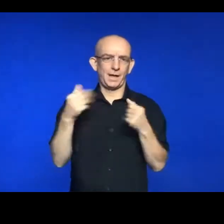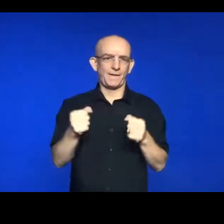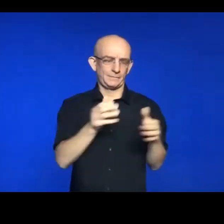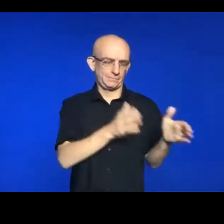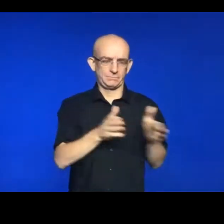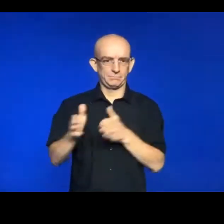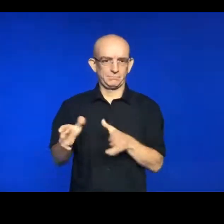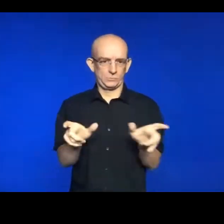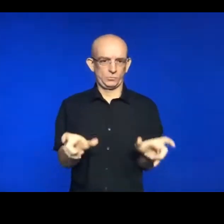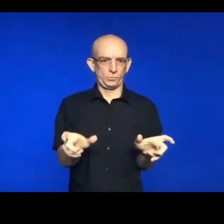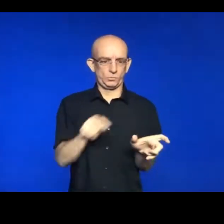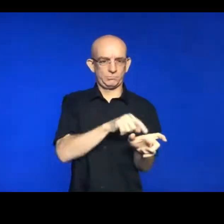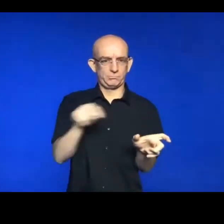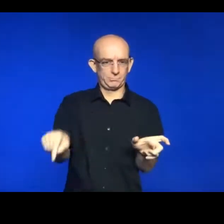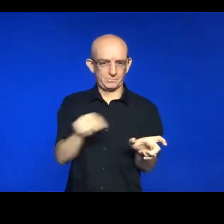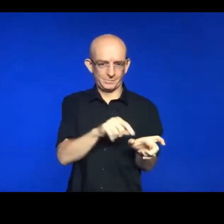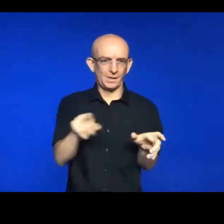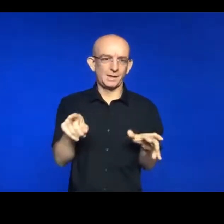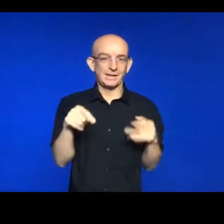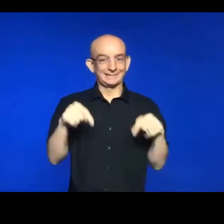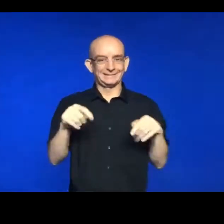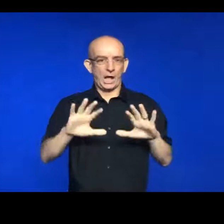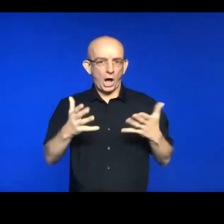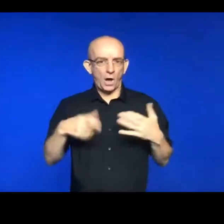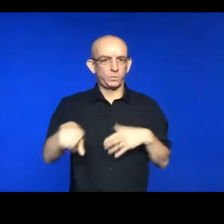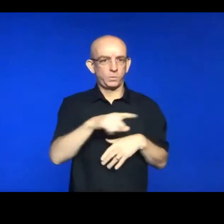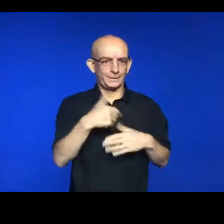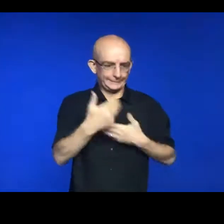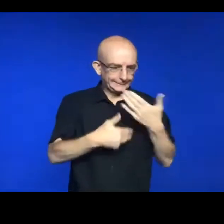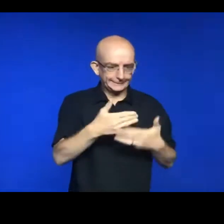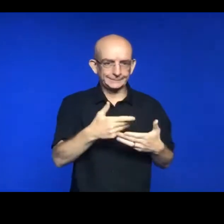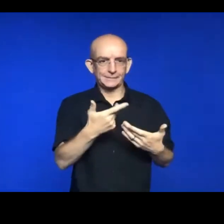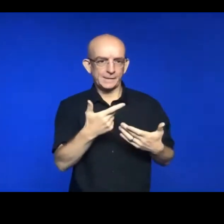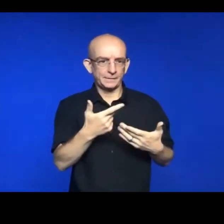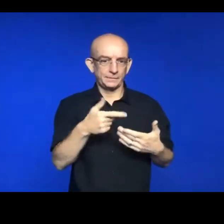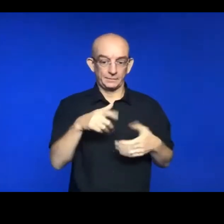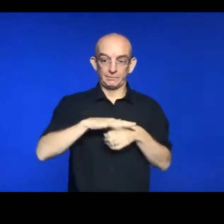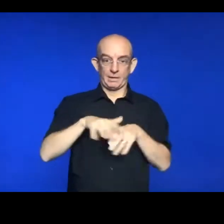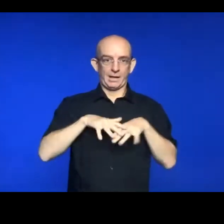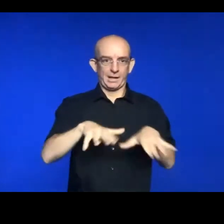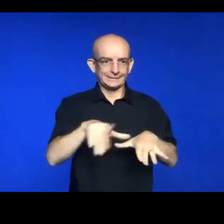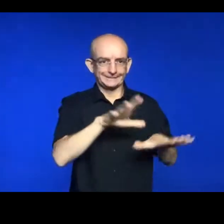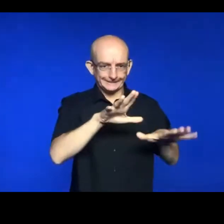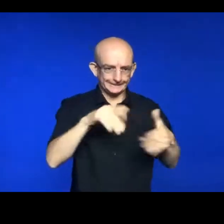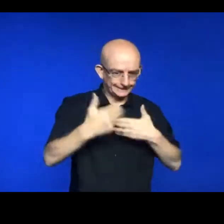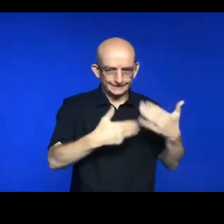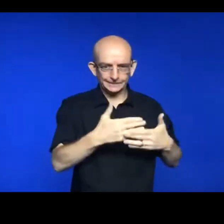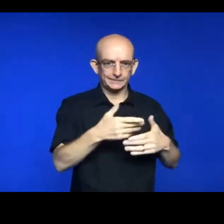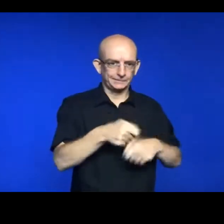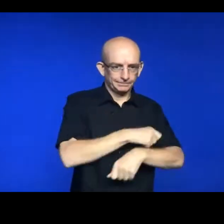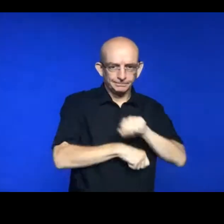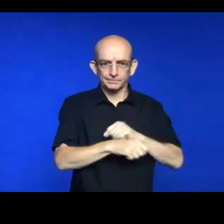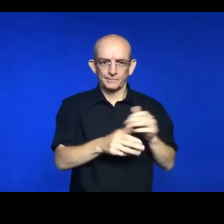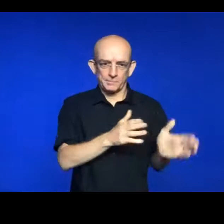phase and the recovery phase. And I would like to touch both of them from